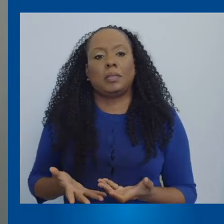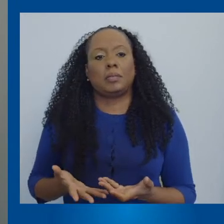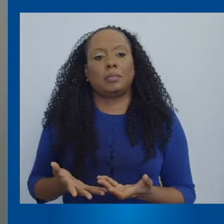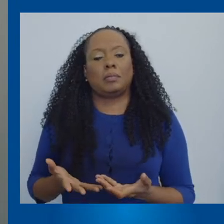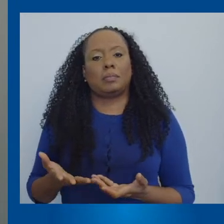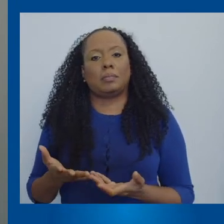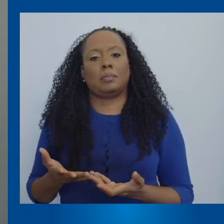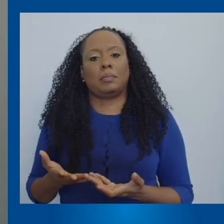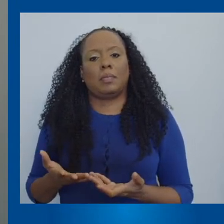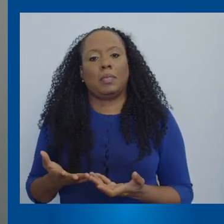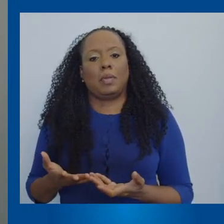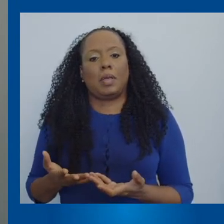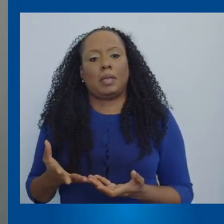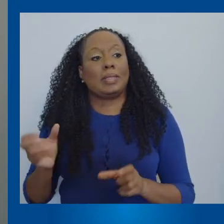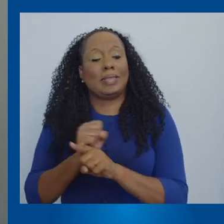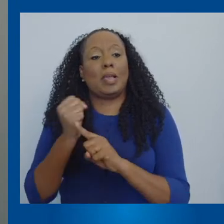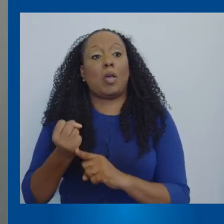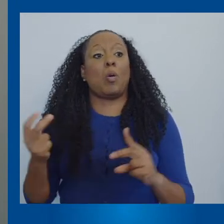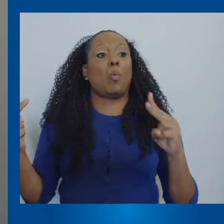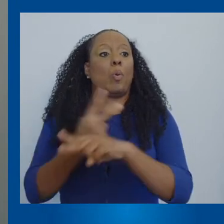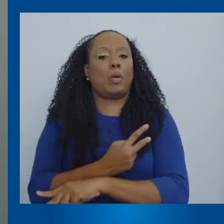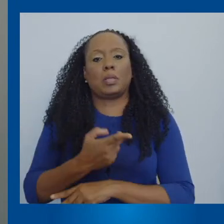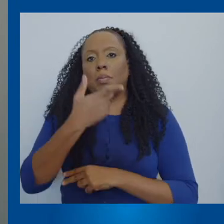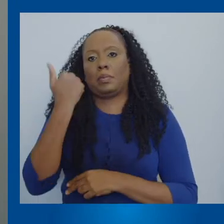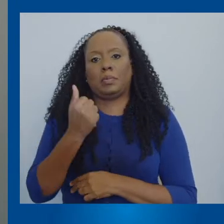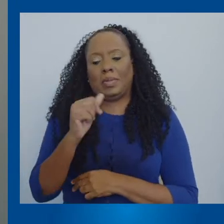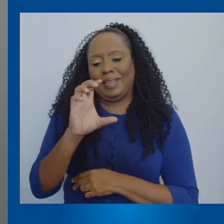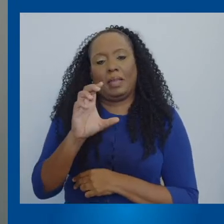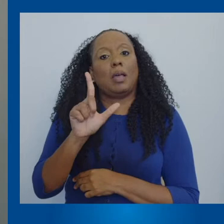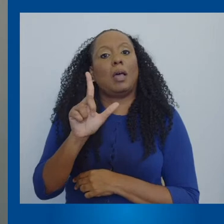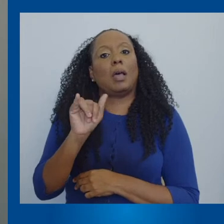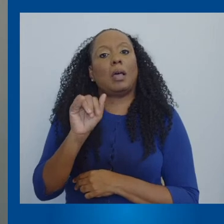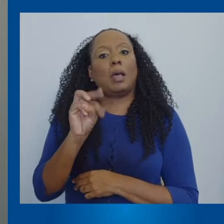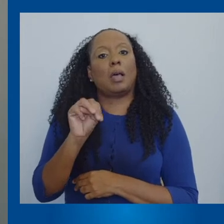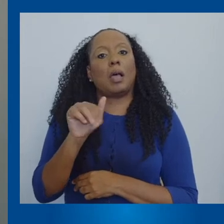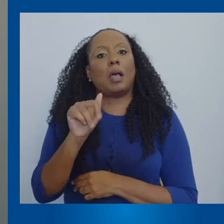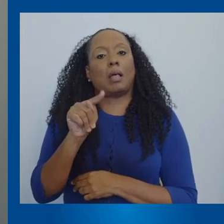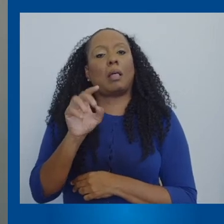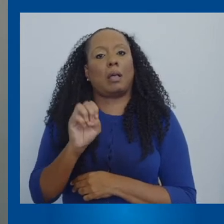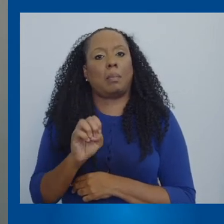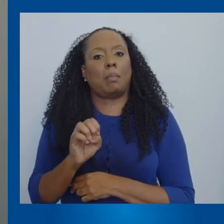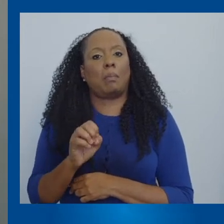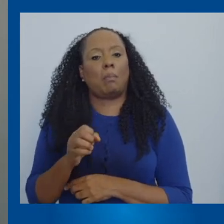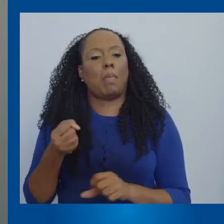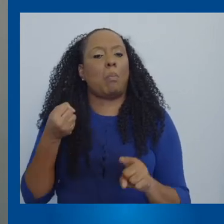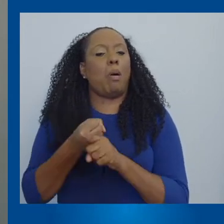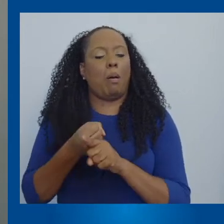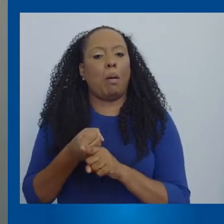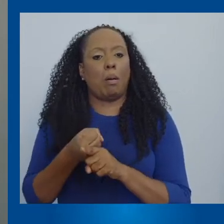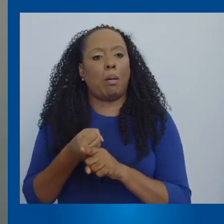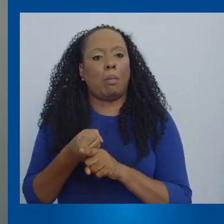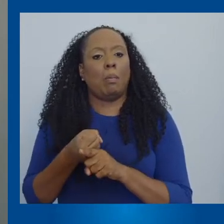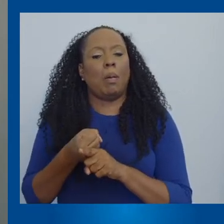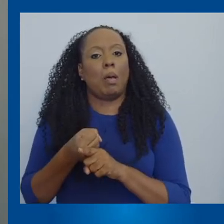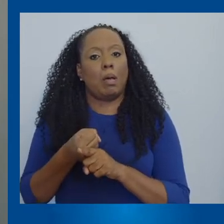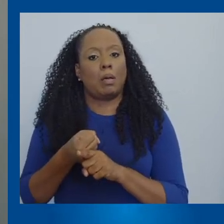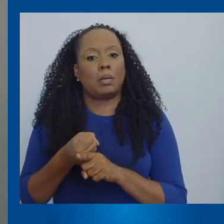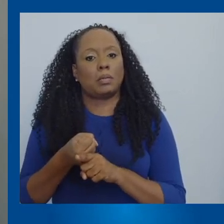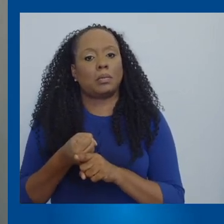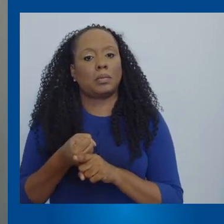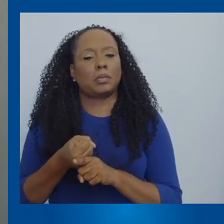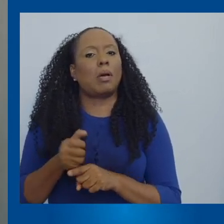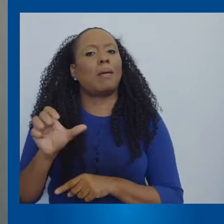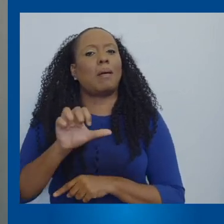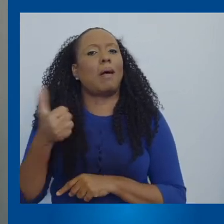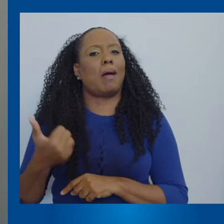climate crisis and because of the macroeconomic shocks that the world has been facing in this polycrisis moment. Having said